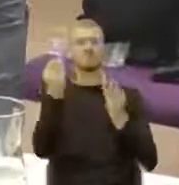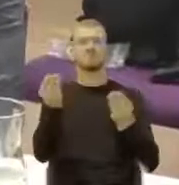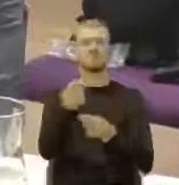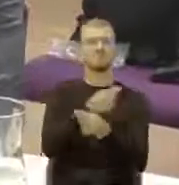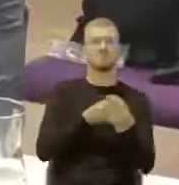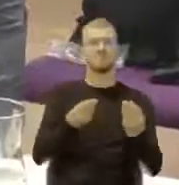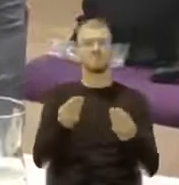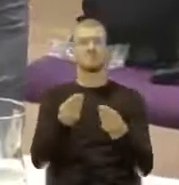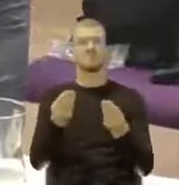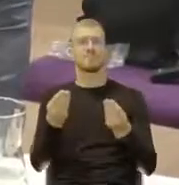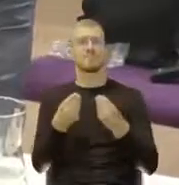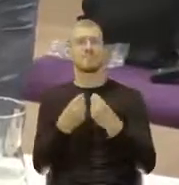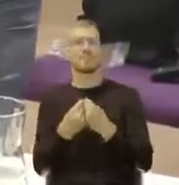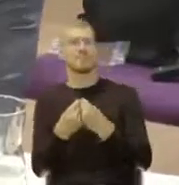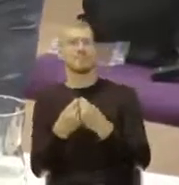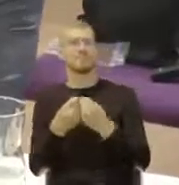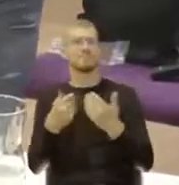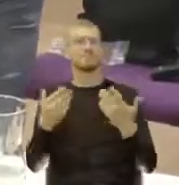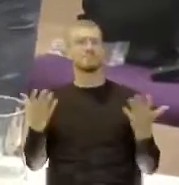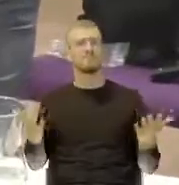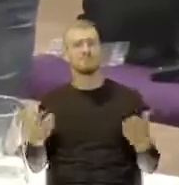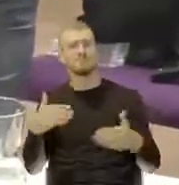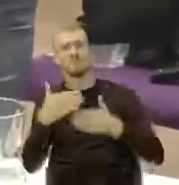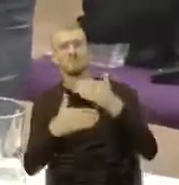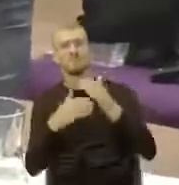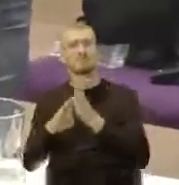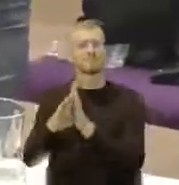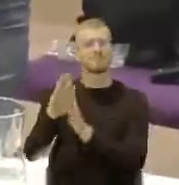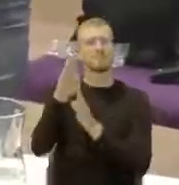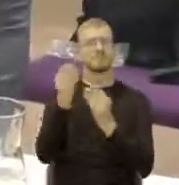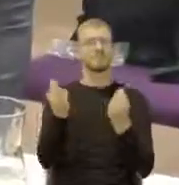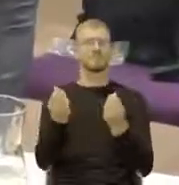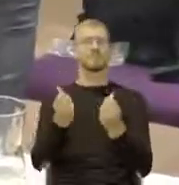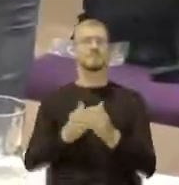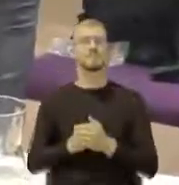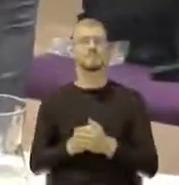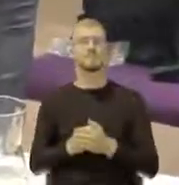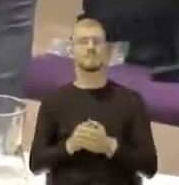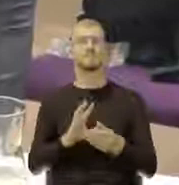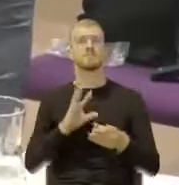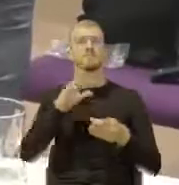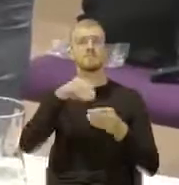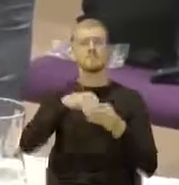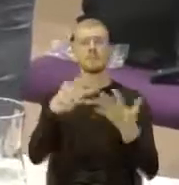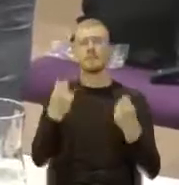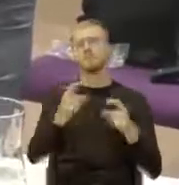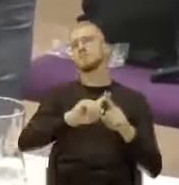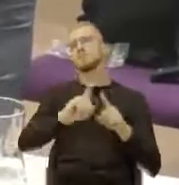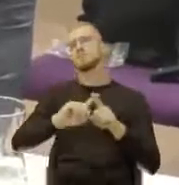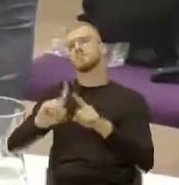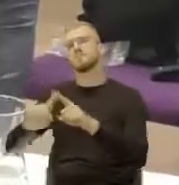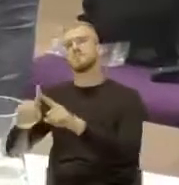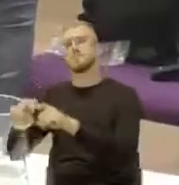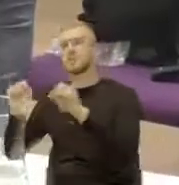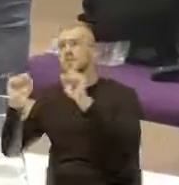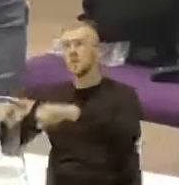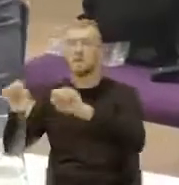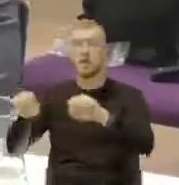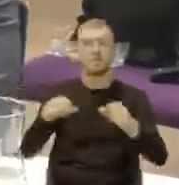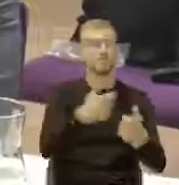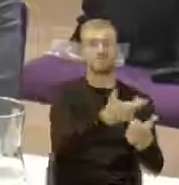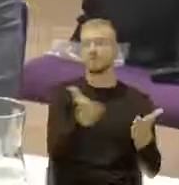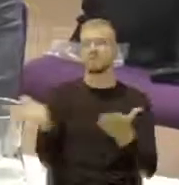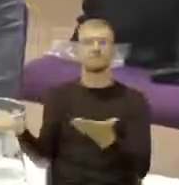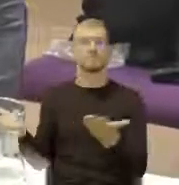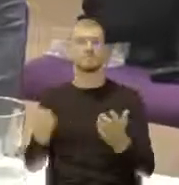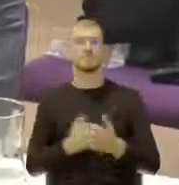and optimize the value of diverse existing resources. The circular and solidarity economy models are some examples of how we can do